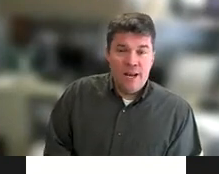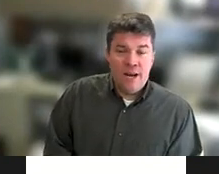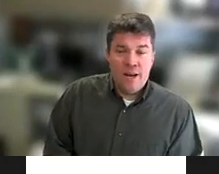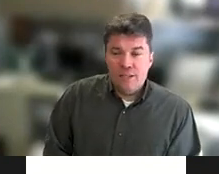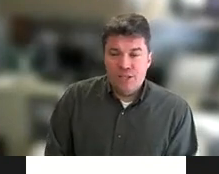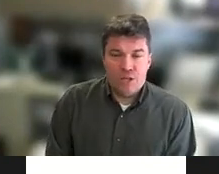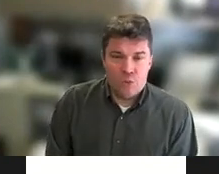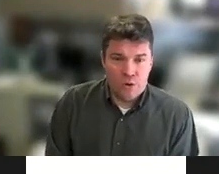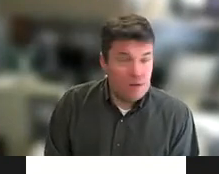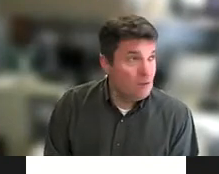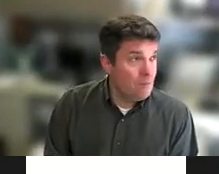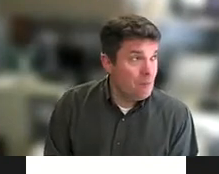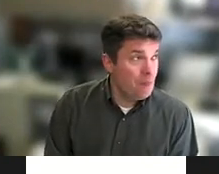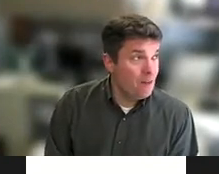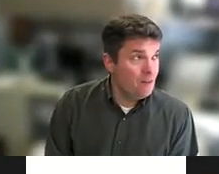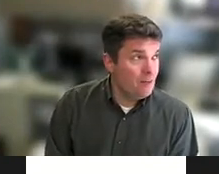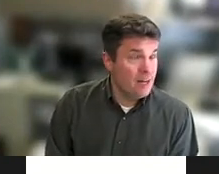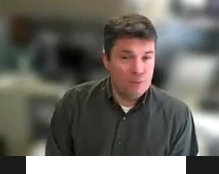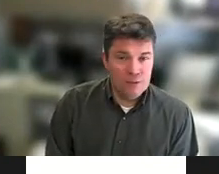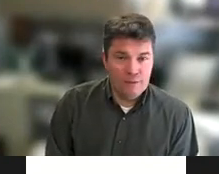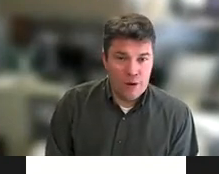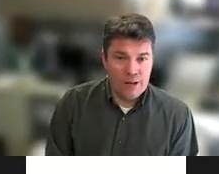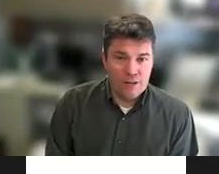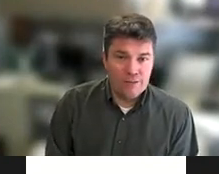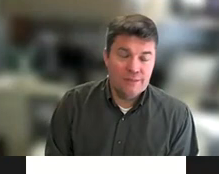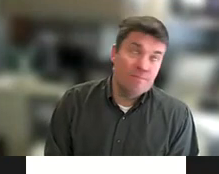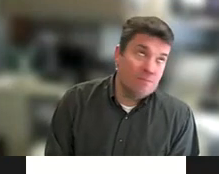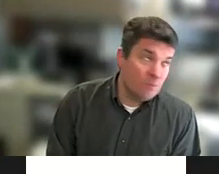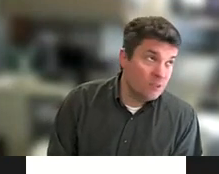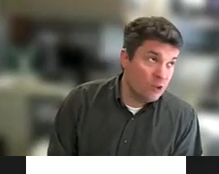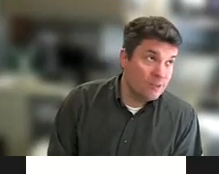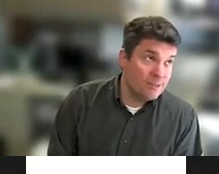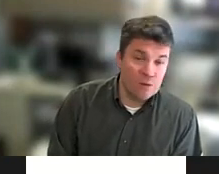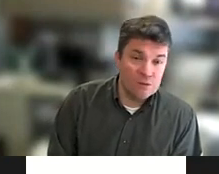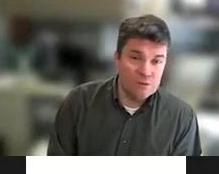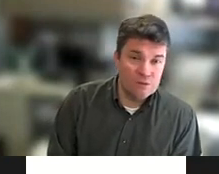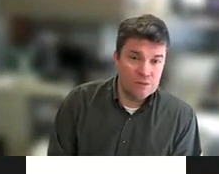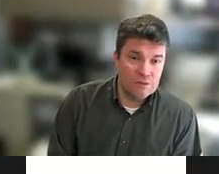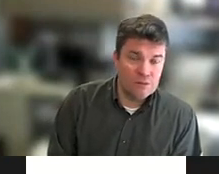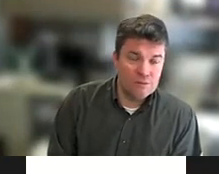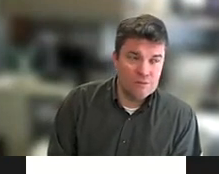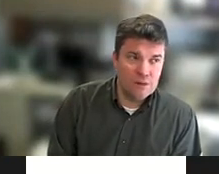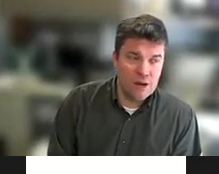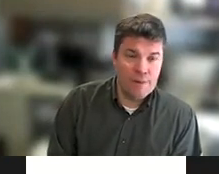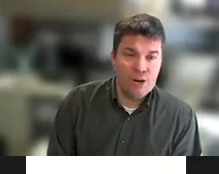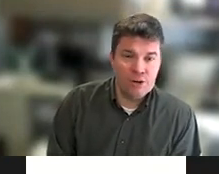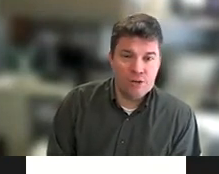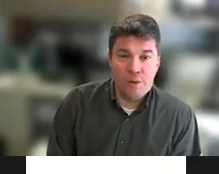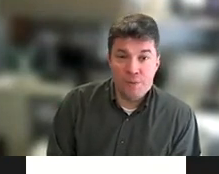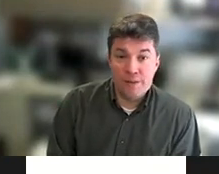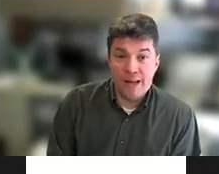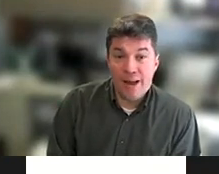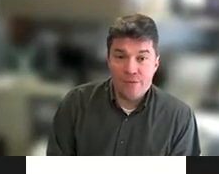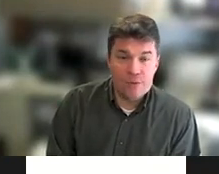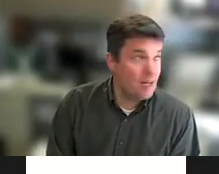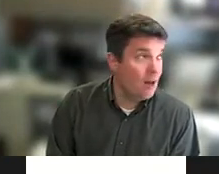So this is just a short example of what certain sounds appear